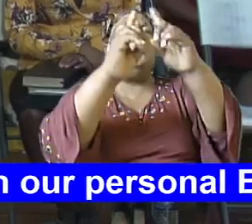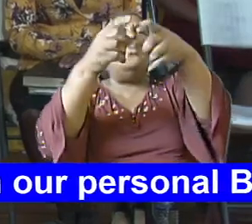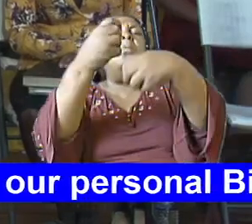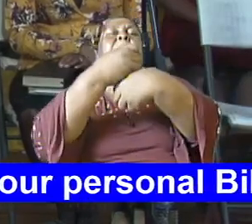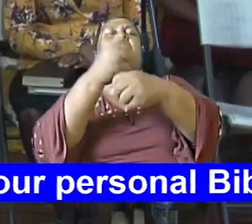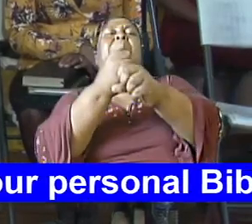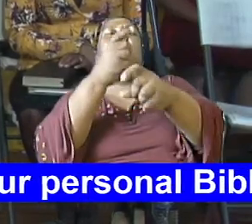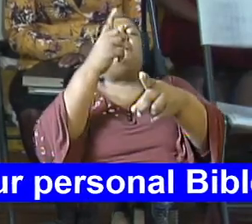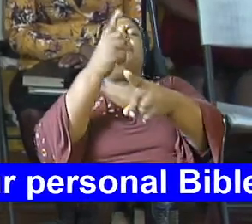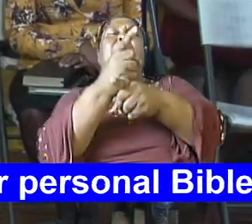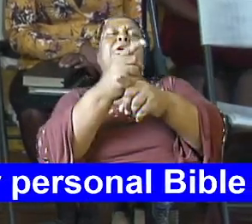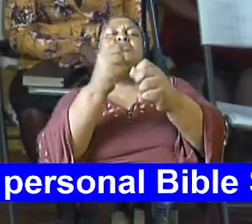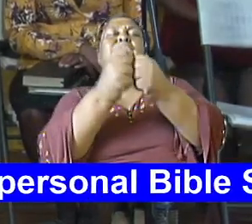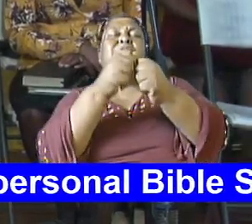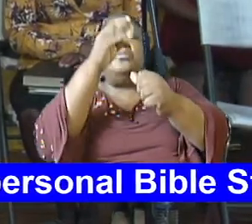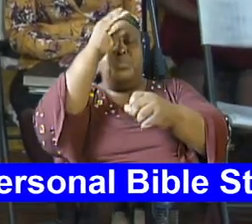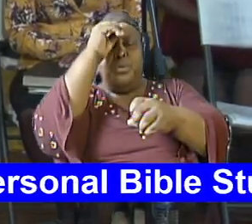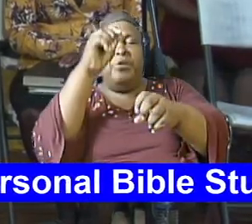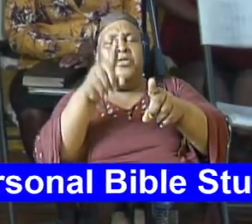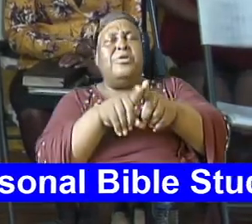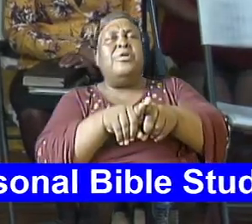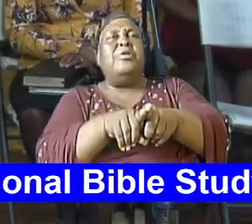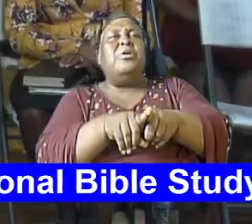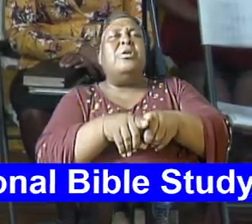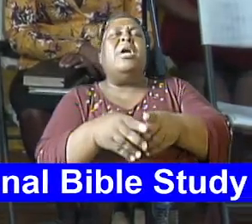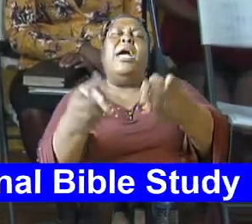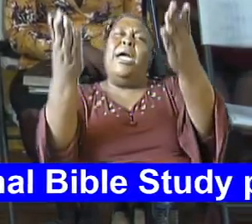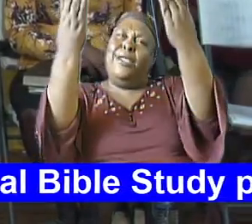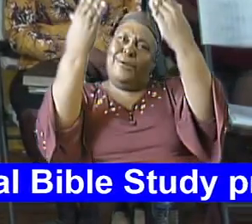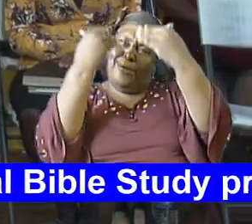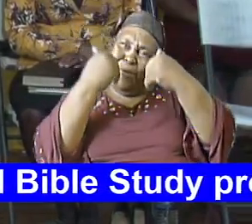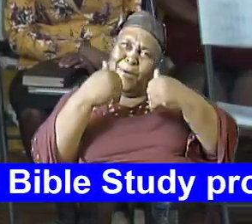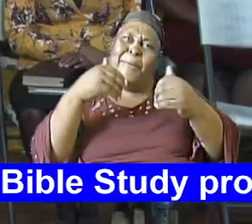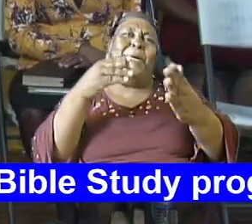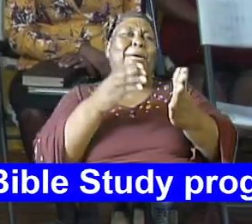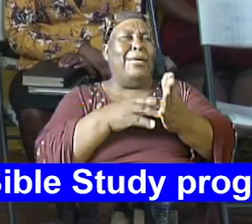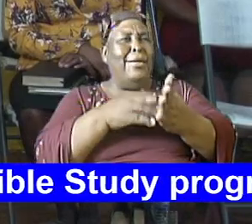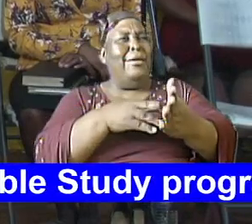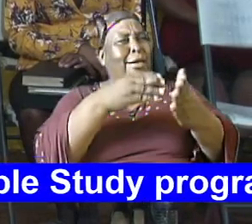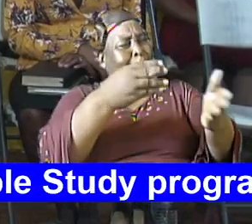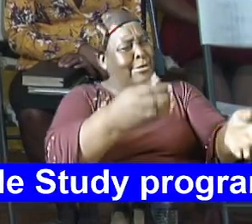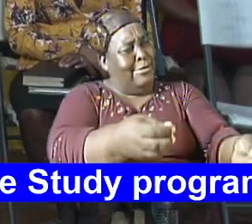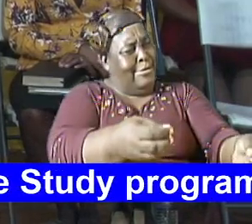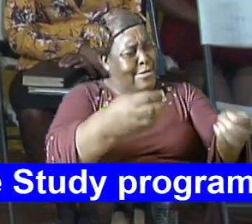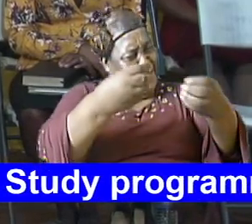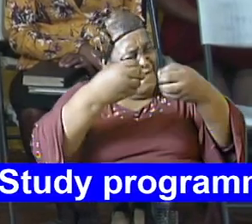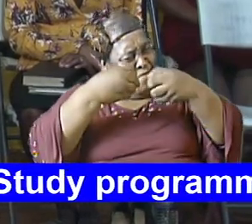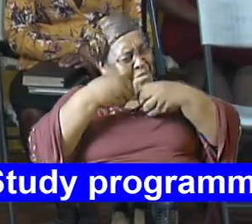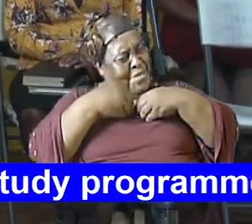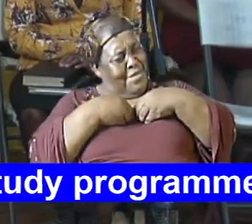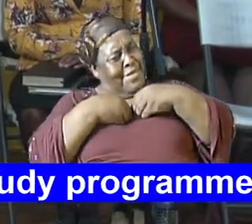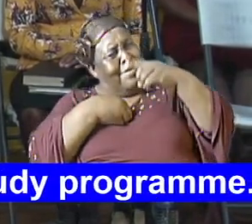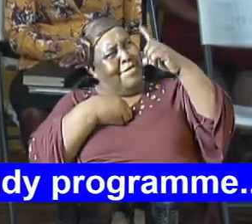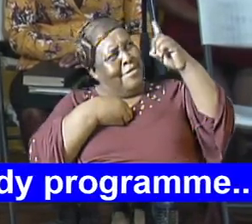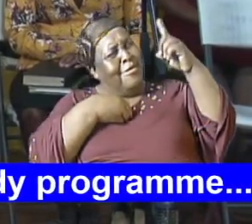Make it right with your brother. And then come back and give me your gift. Me will take it that time.